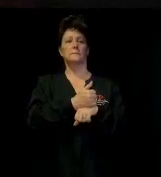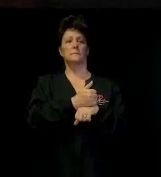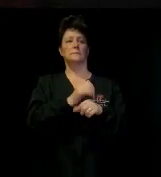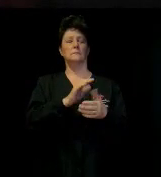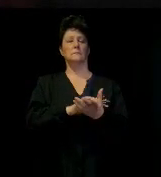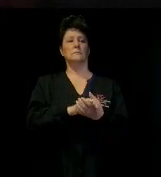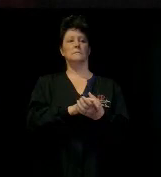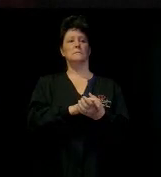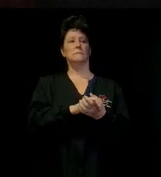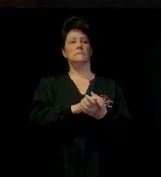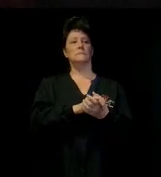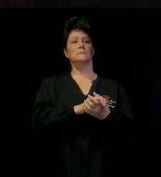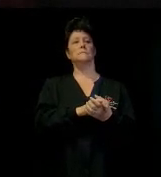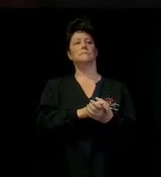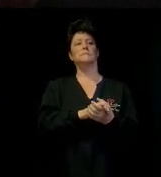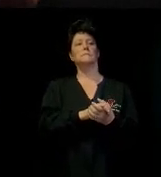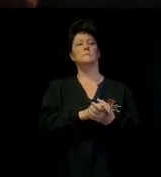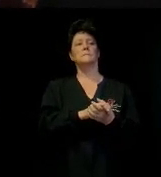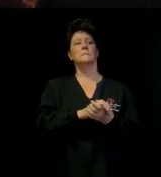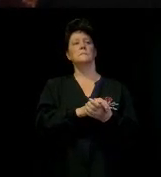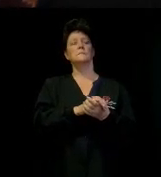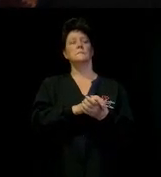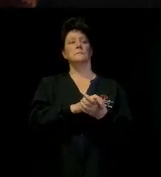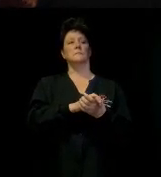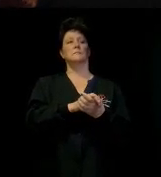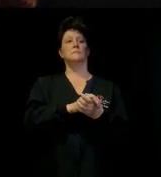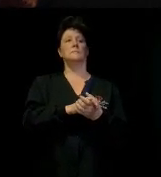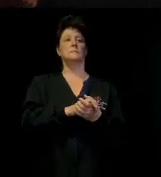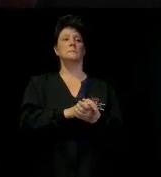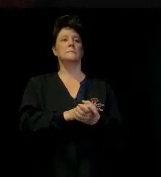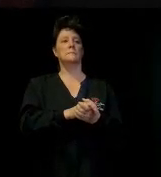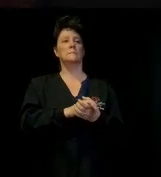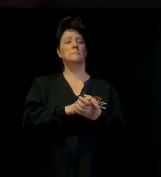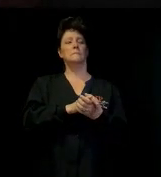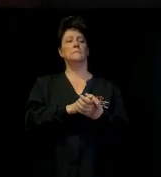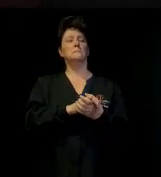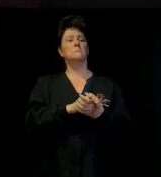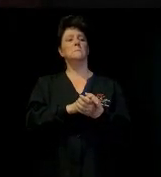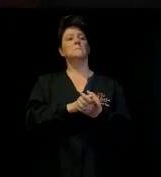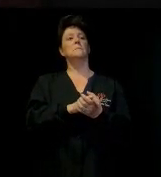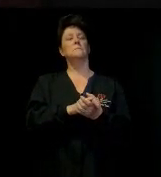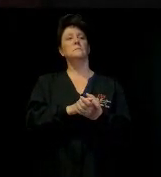holding you too long here. Just give me a few minutes, and we'll get through it. It says,